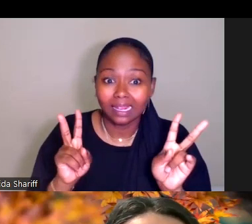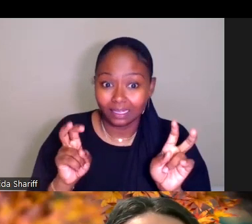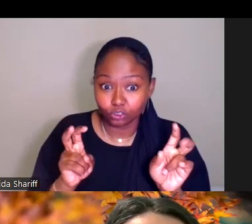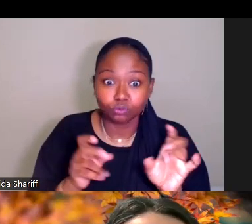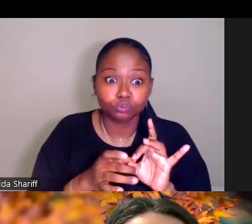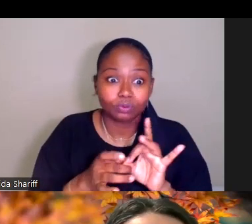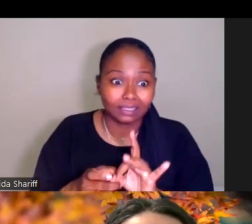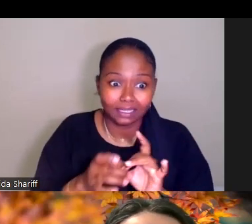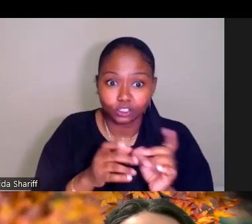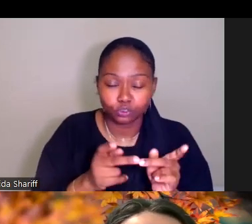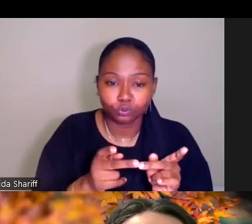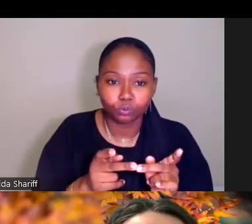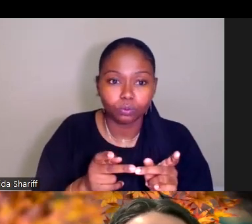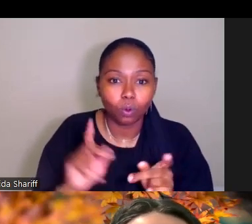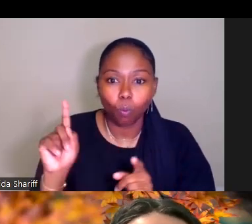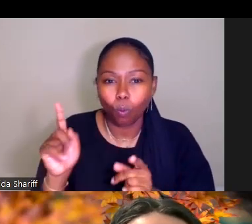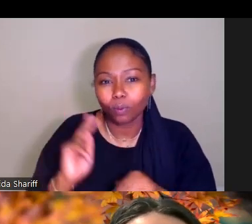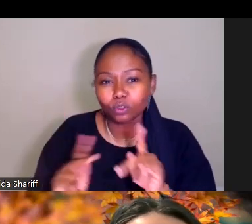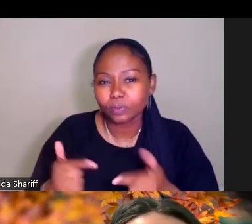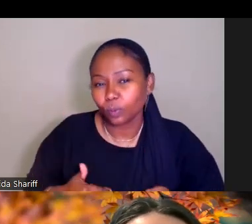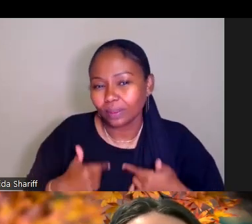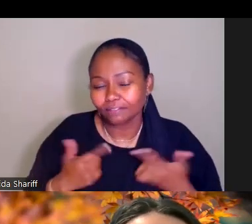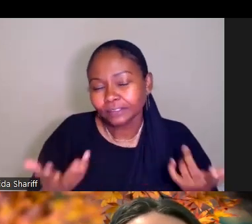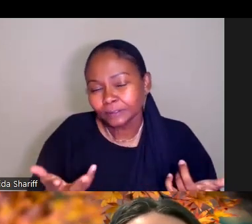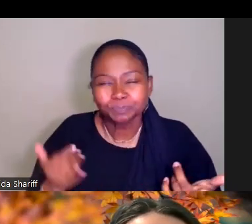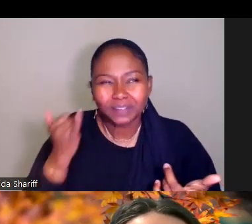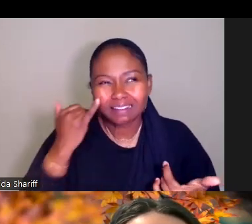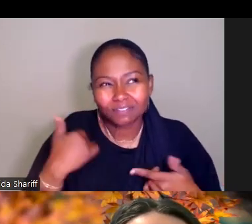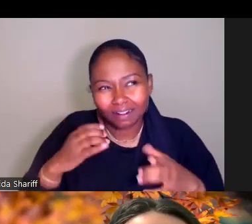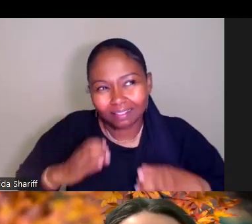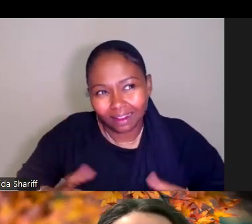placement options is that if a client has